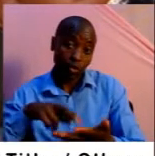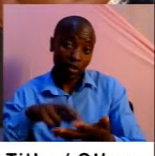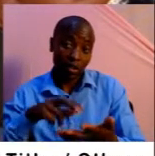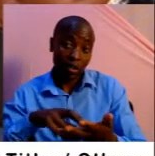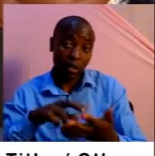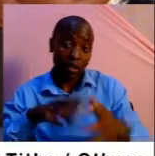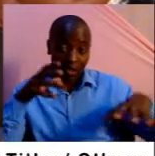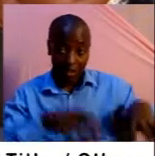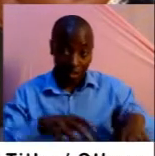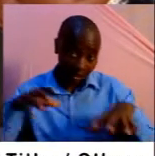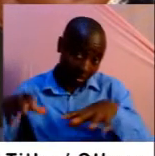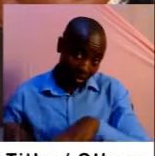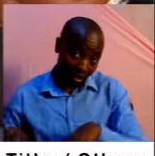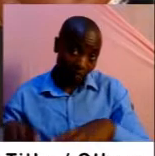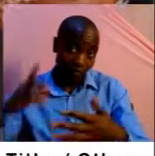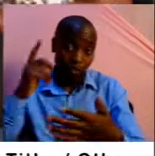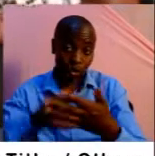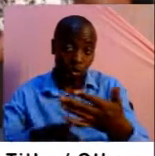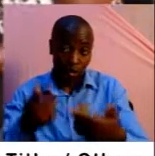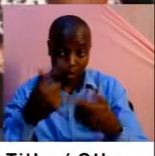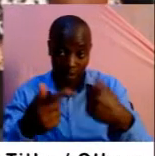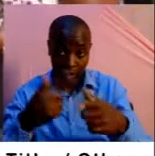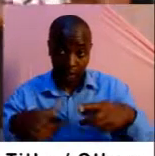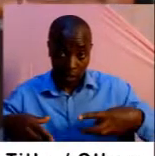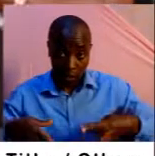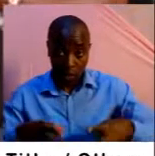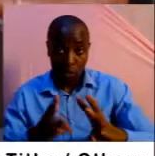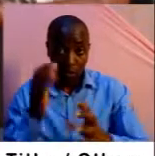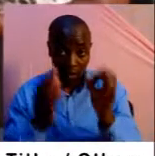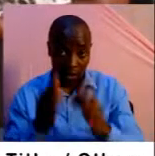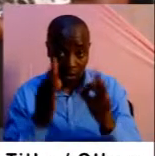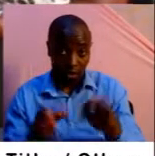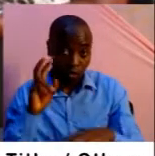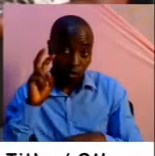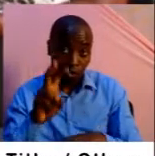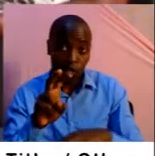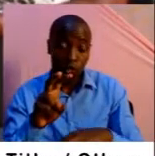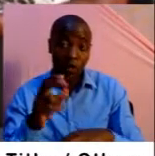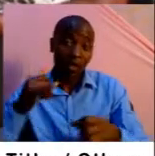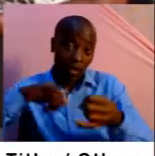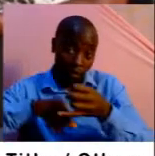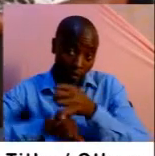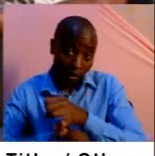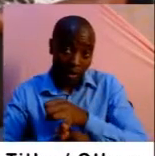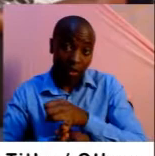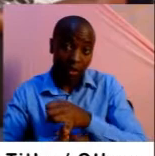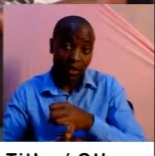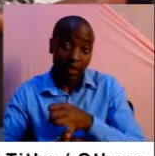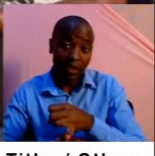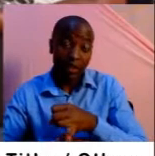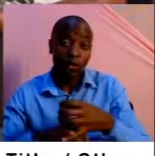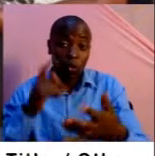to endure, regardless of whatever comes our way. And if you look at the ones that have stayed in marriage, the issues that they went through